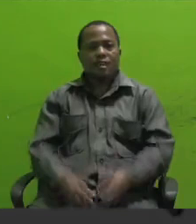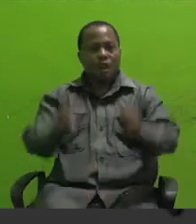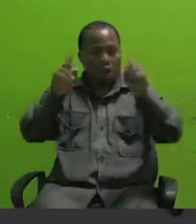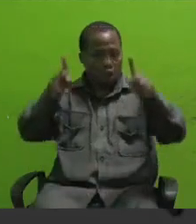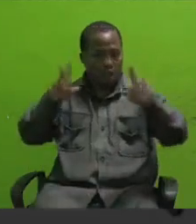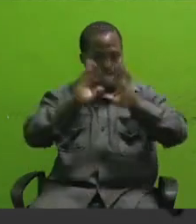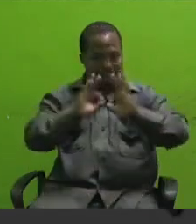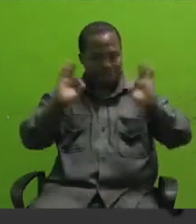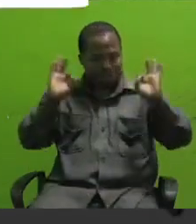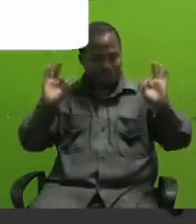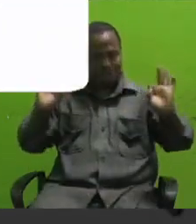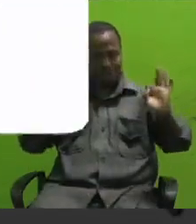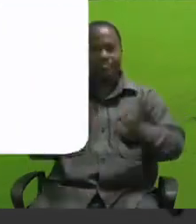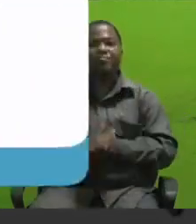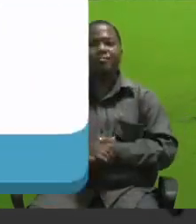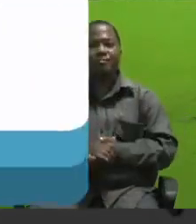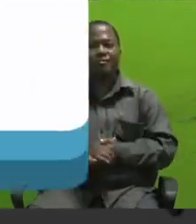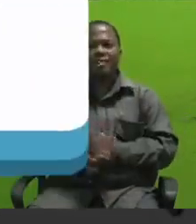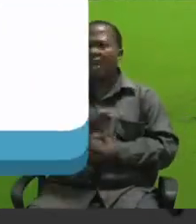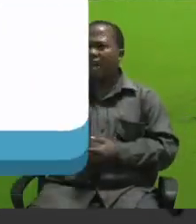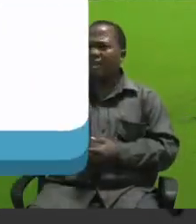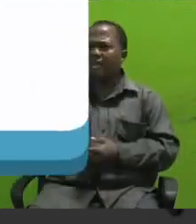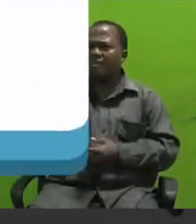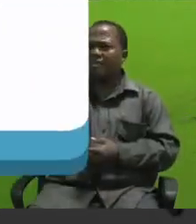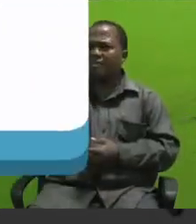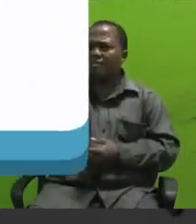Very well. Another one, please.